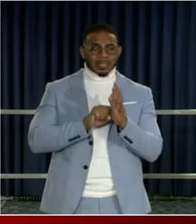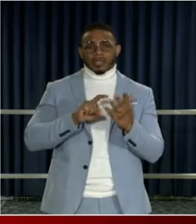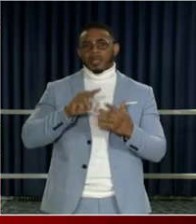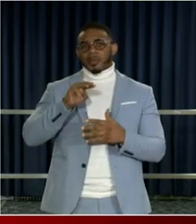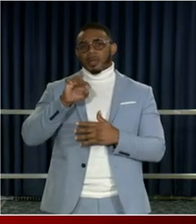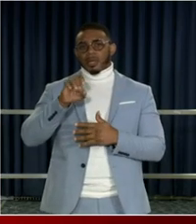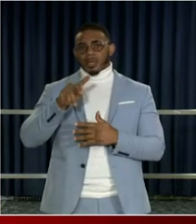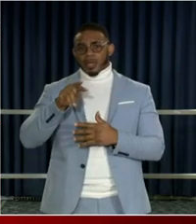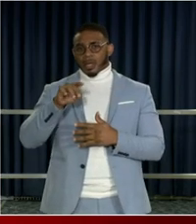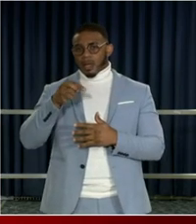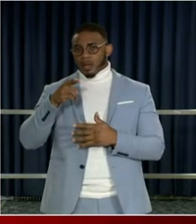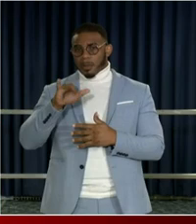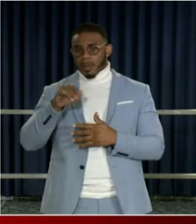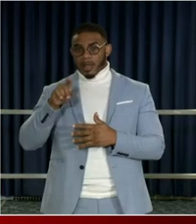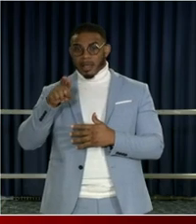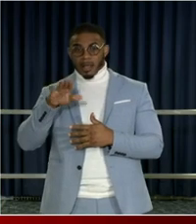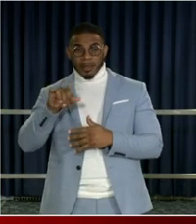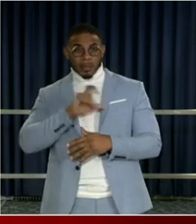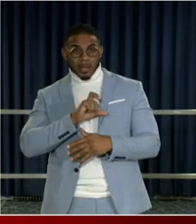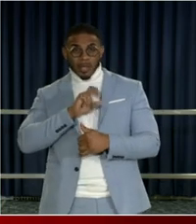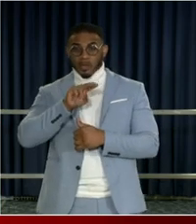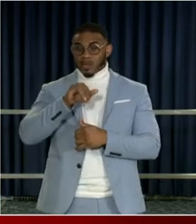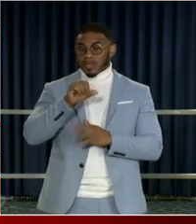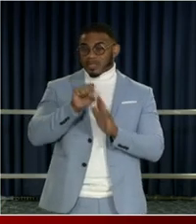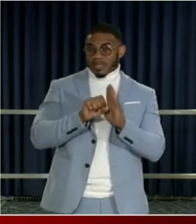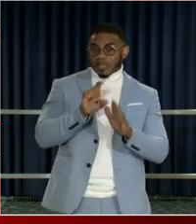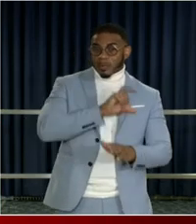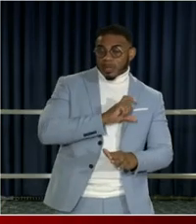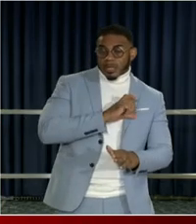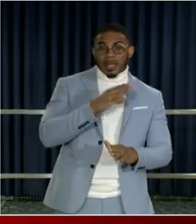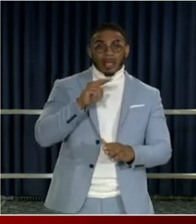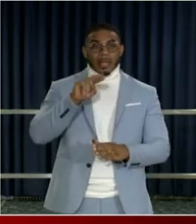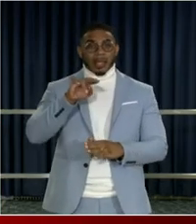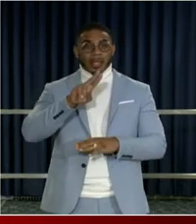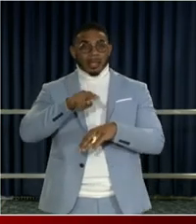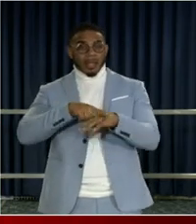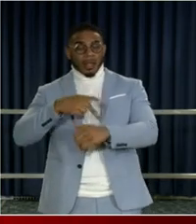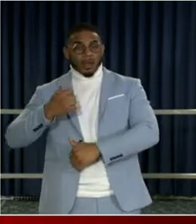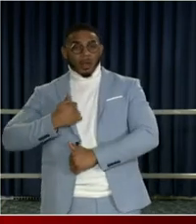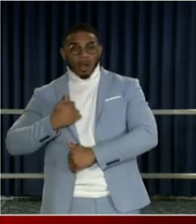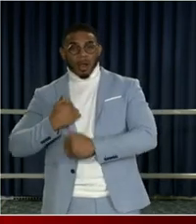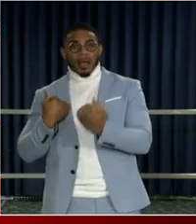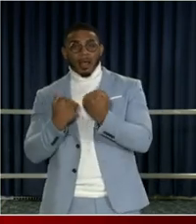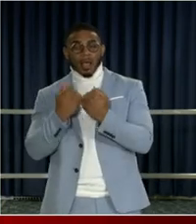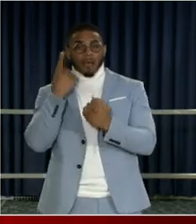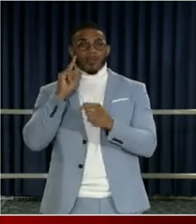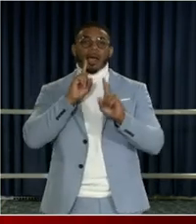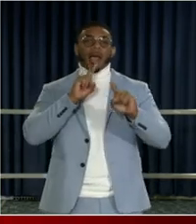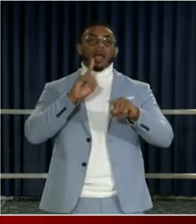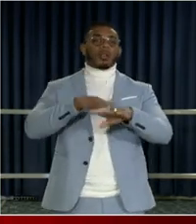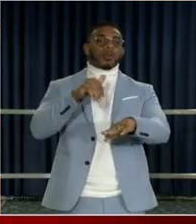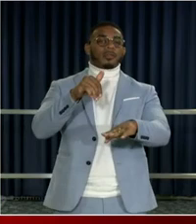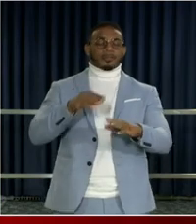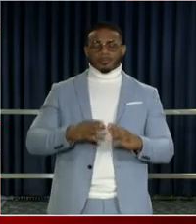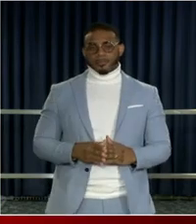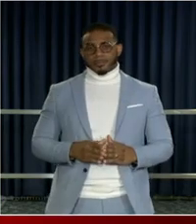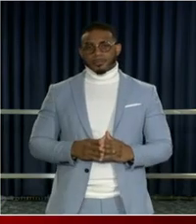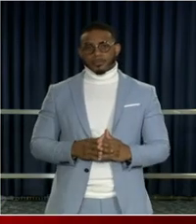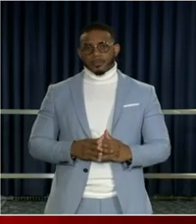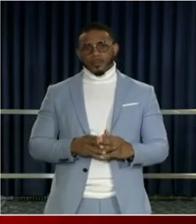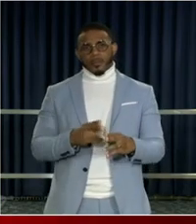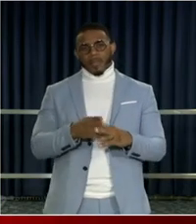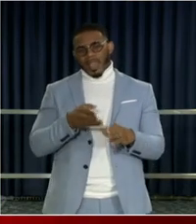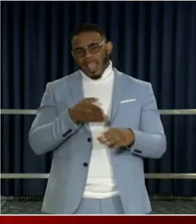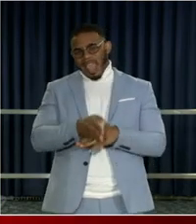Police, Prince George's County Police, New Jersey State Police, and National Guard assets for answering the call.